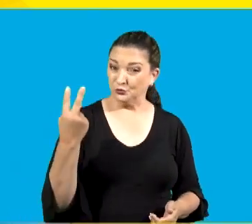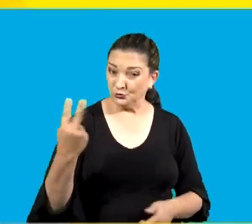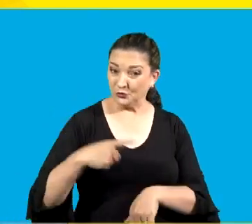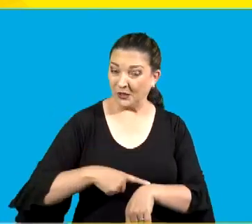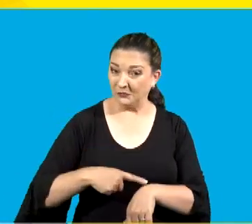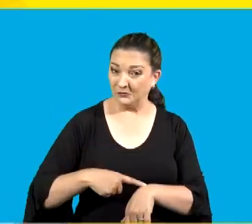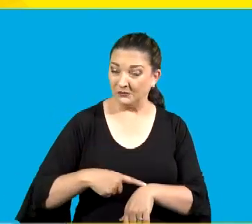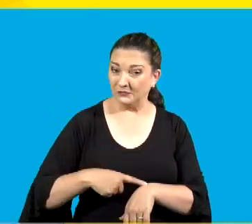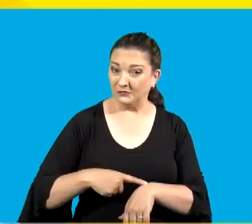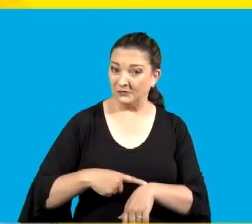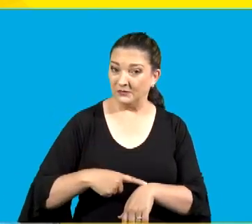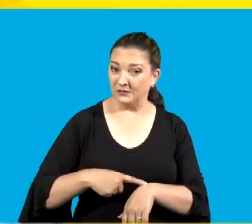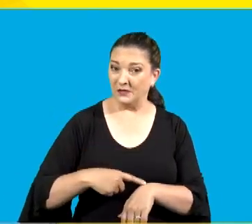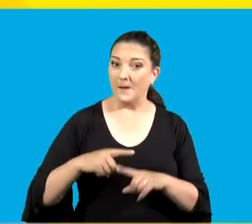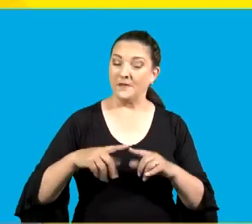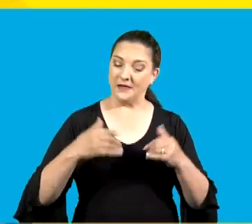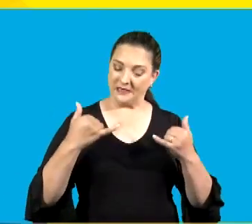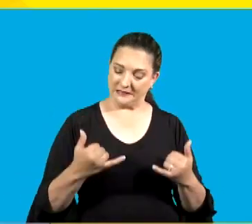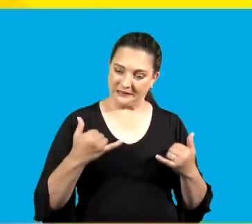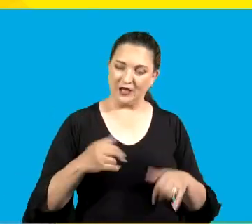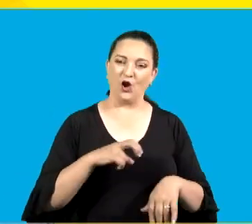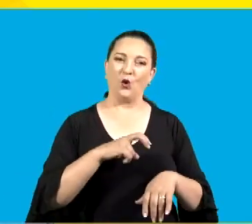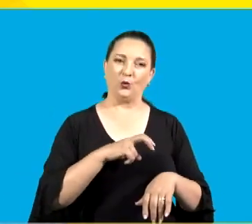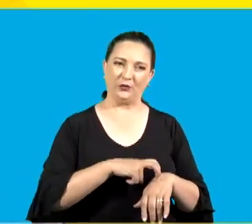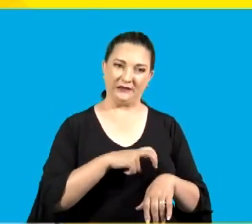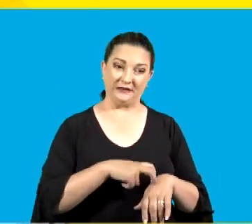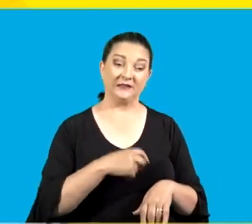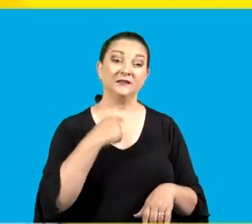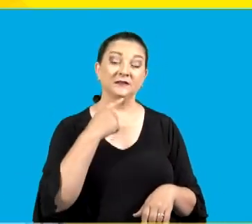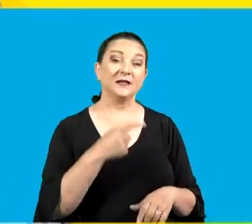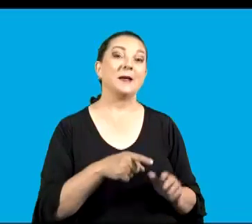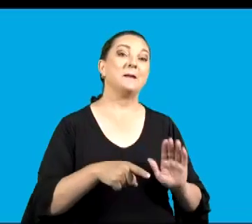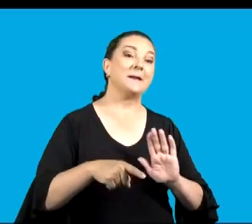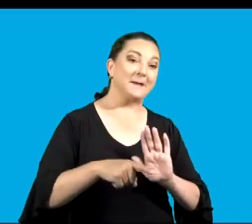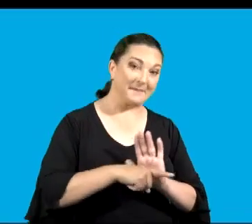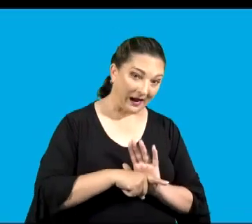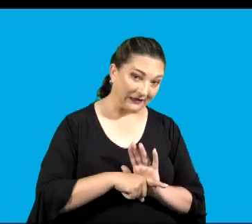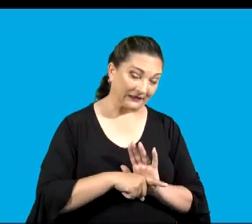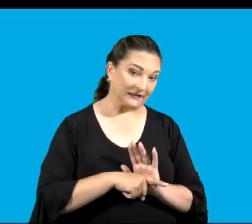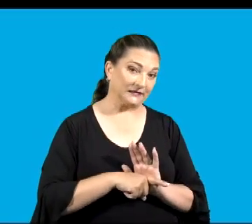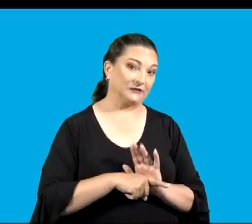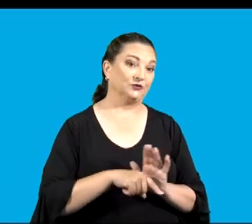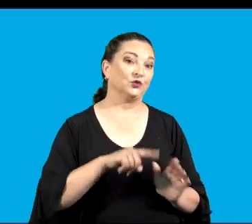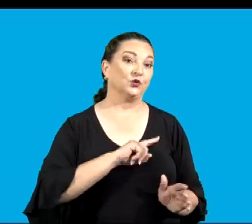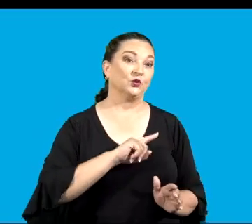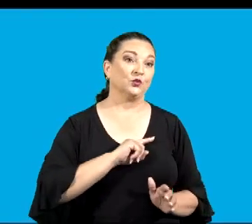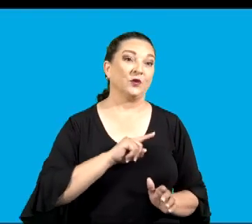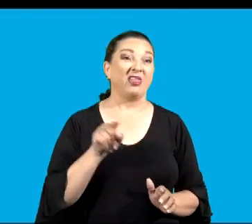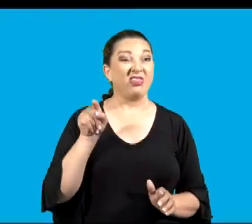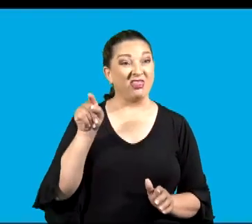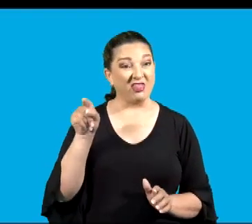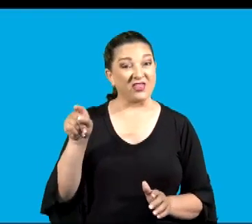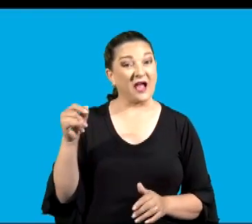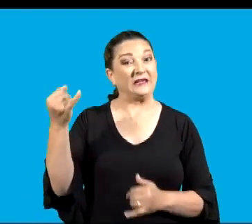of once, we must now go and decrease it. So we go and we say minus because